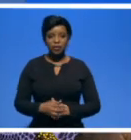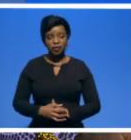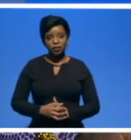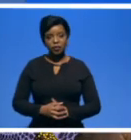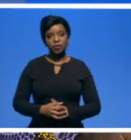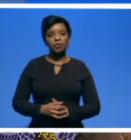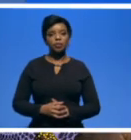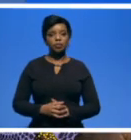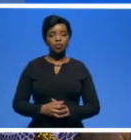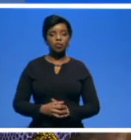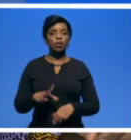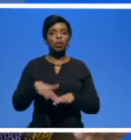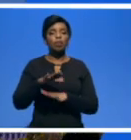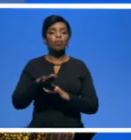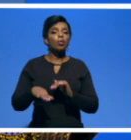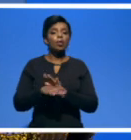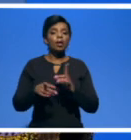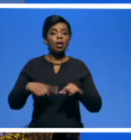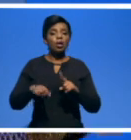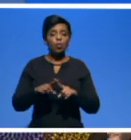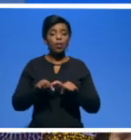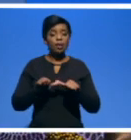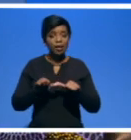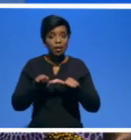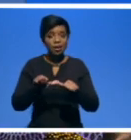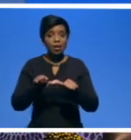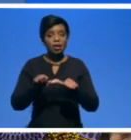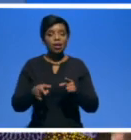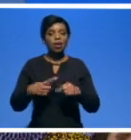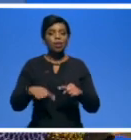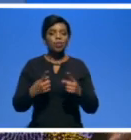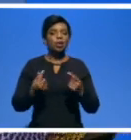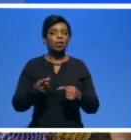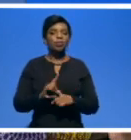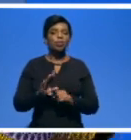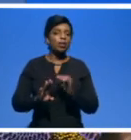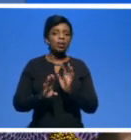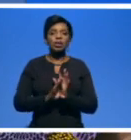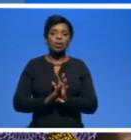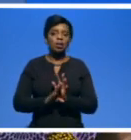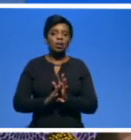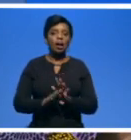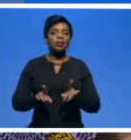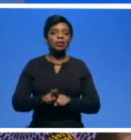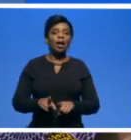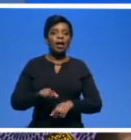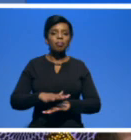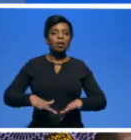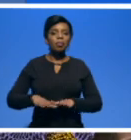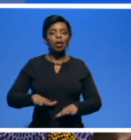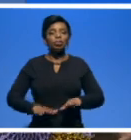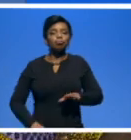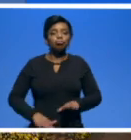More than Hori, Reapil, Reemin Kailungwe, Retapatapa, the steppets in at Licking